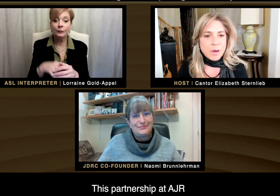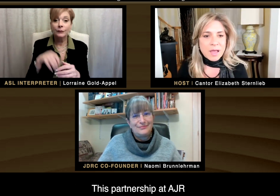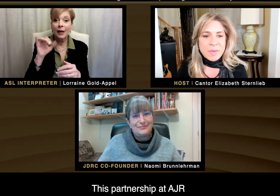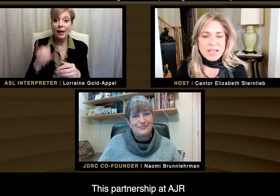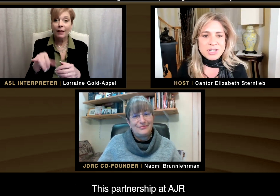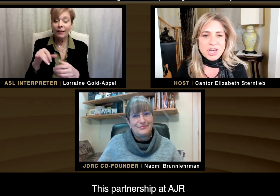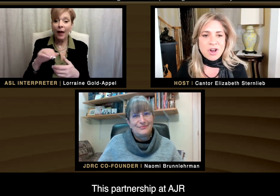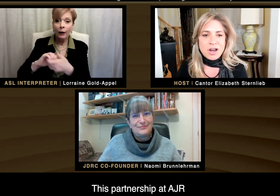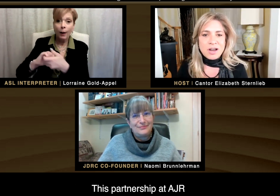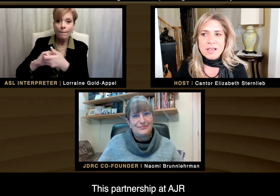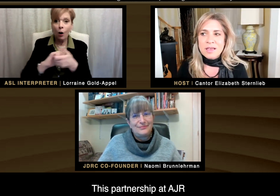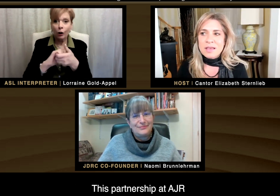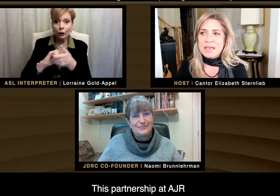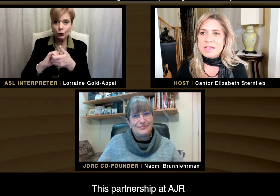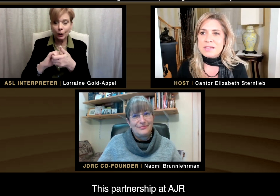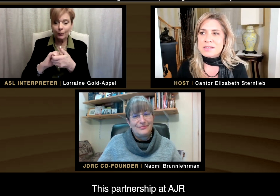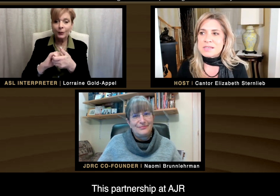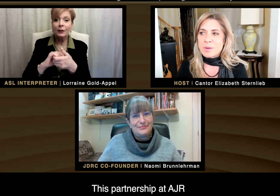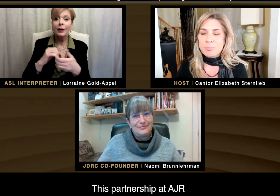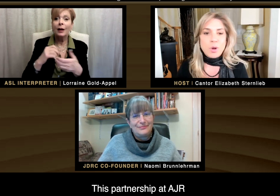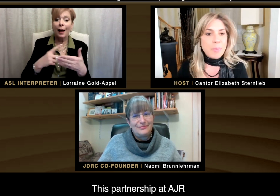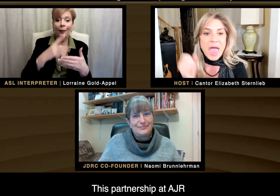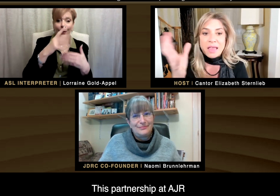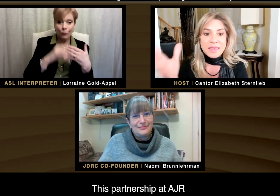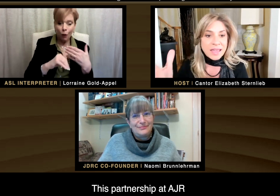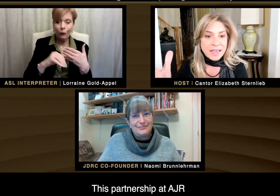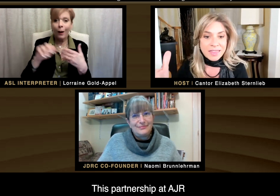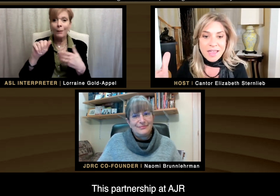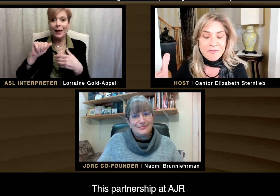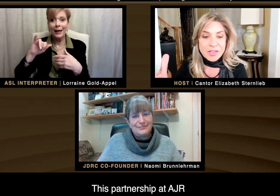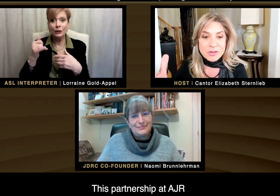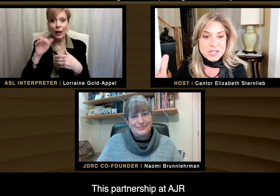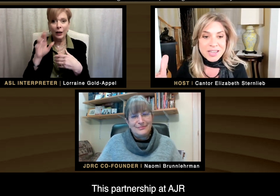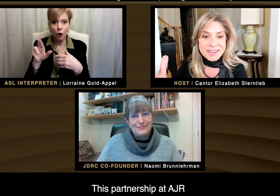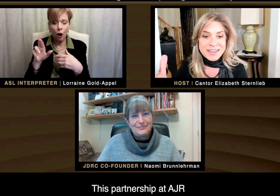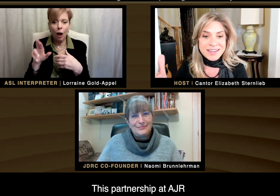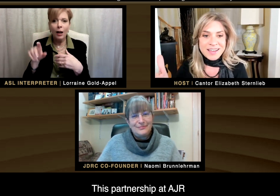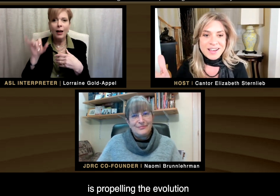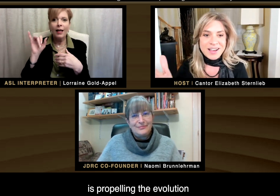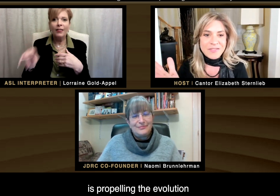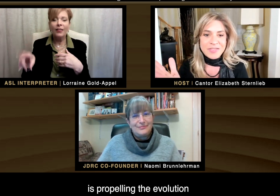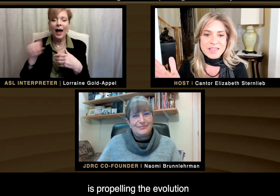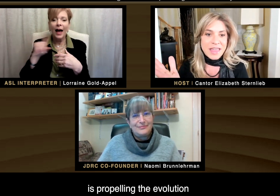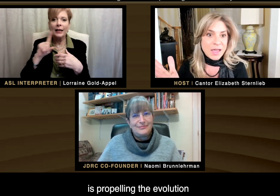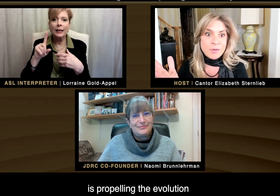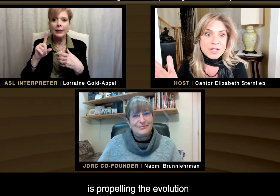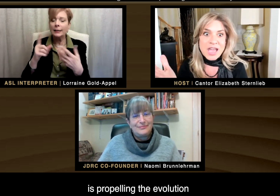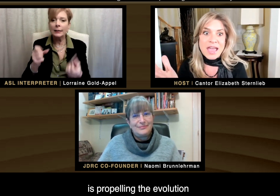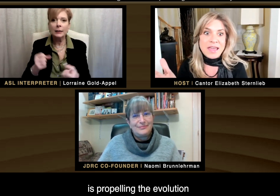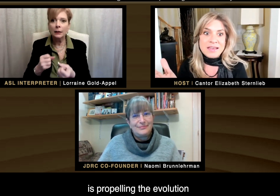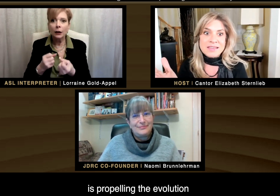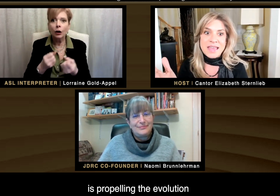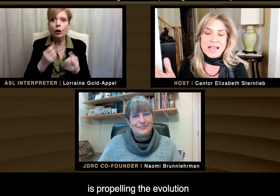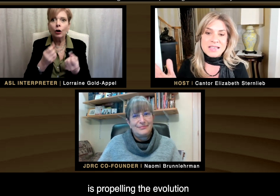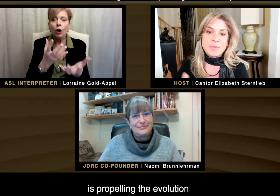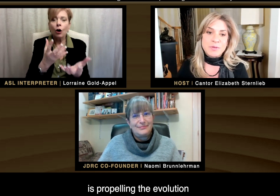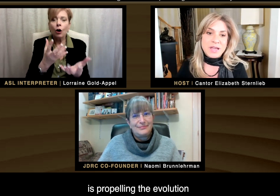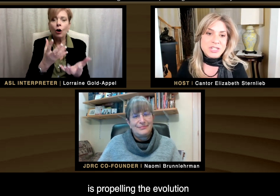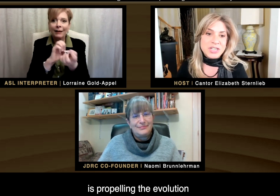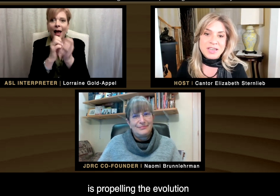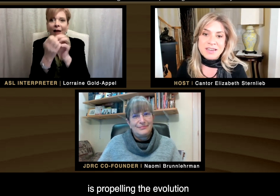the program at HAR is propelling the evolution of the language and